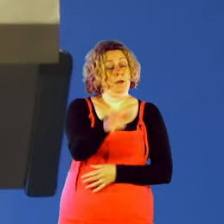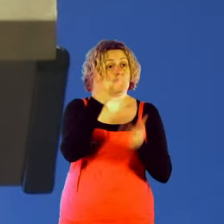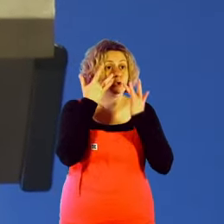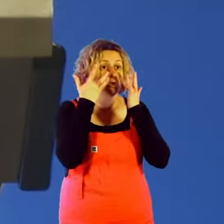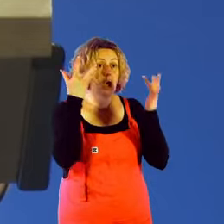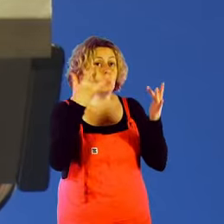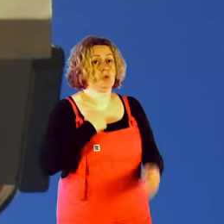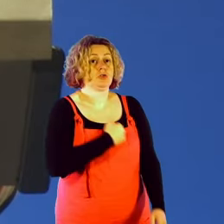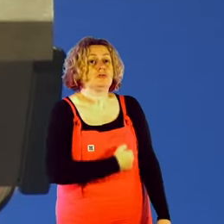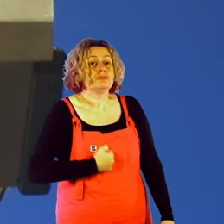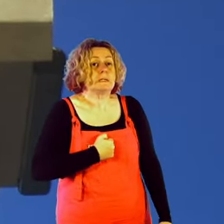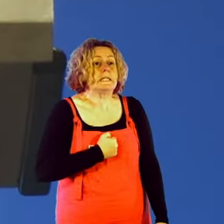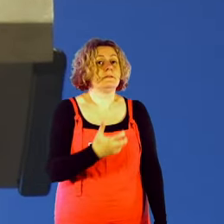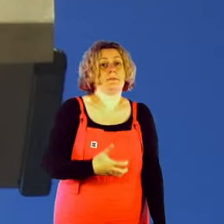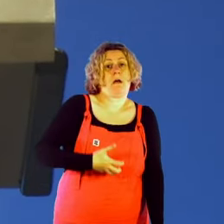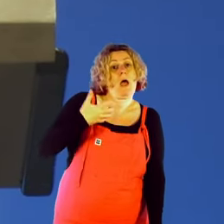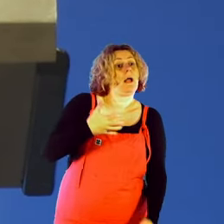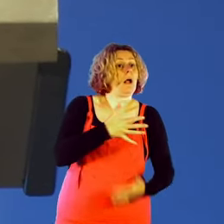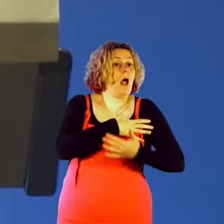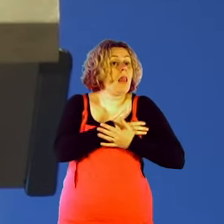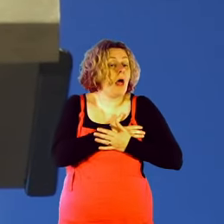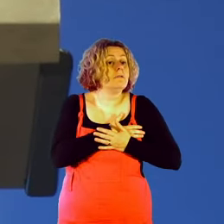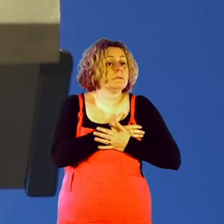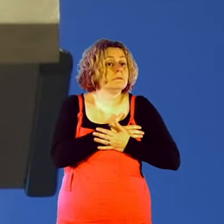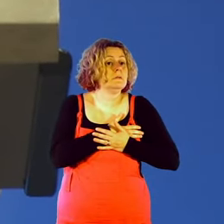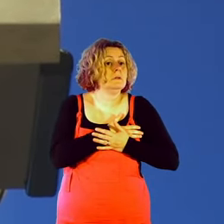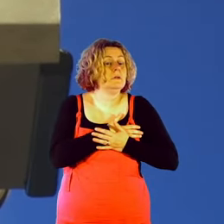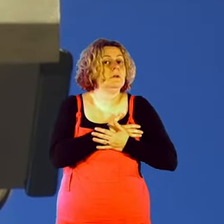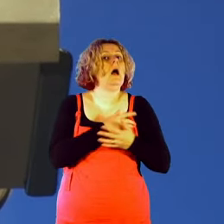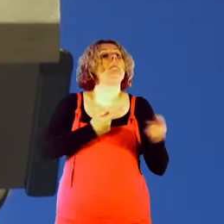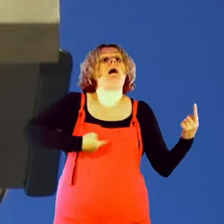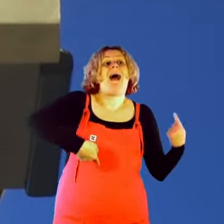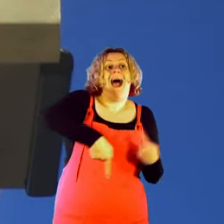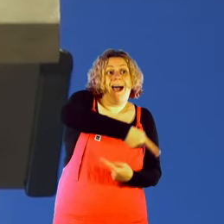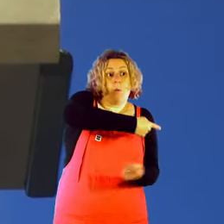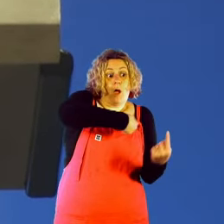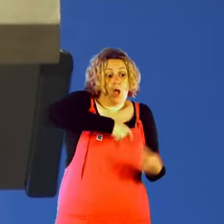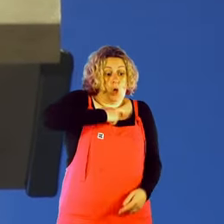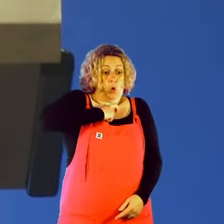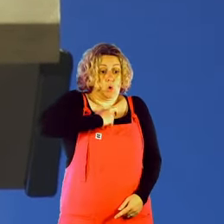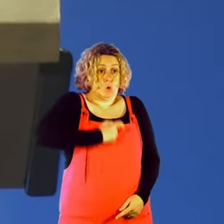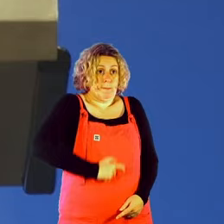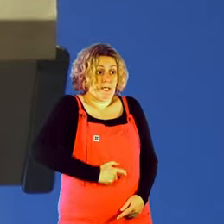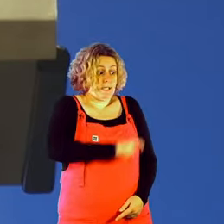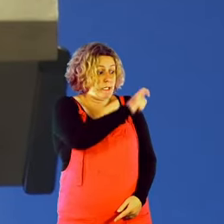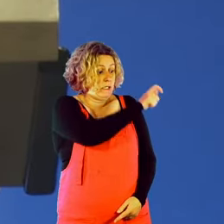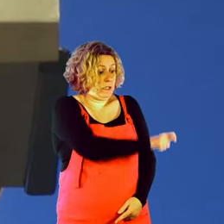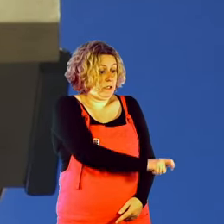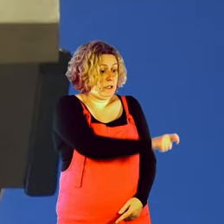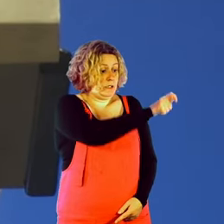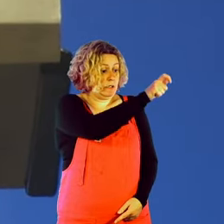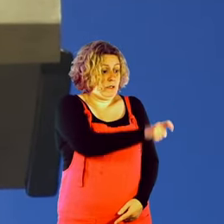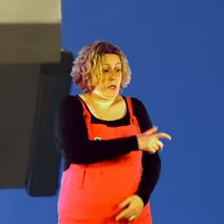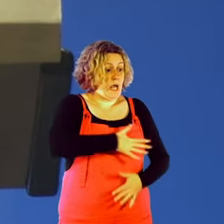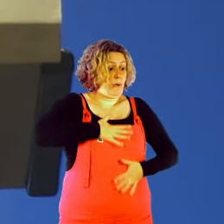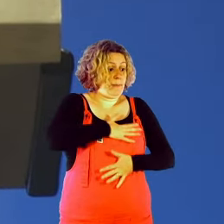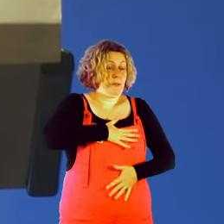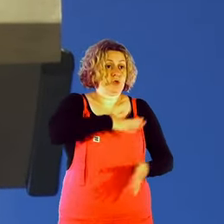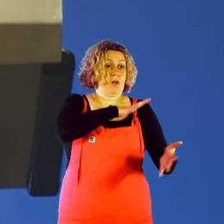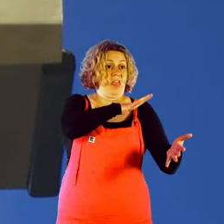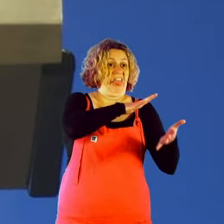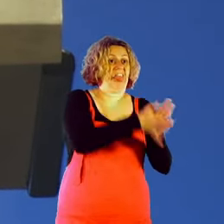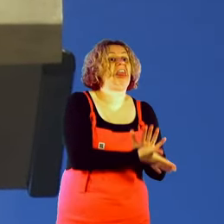humanity is broken emotionally. And perhaps our emotional lives are where sin is most